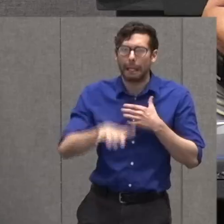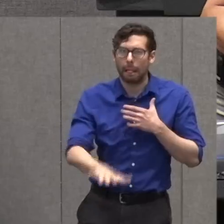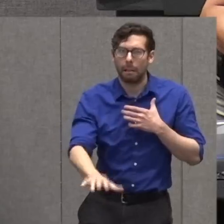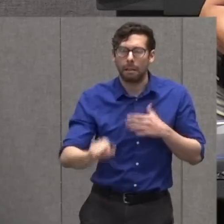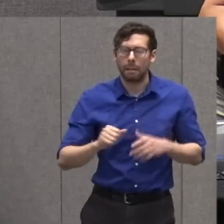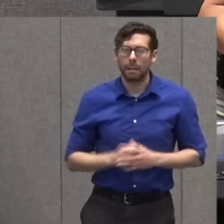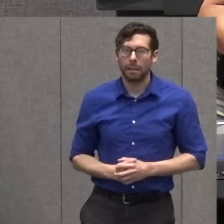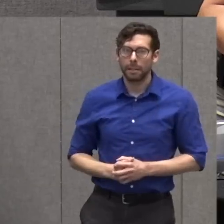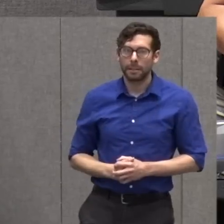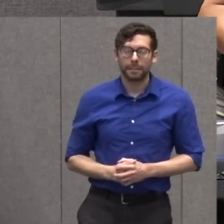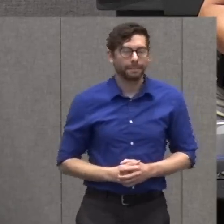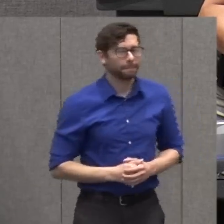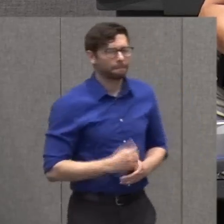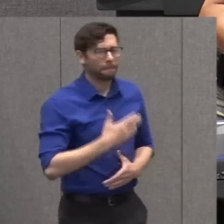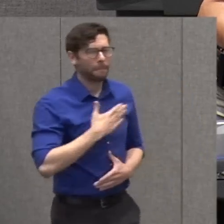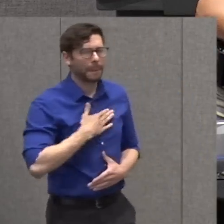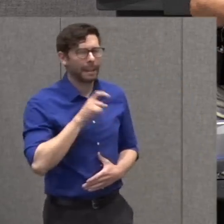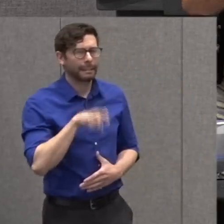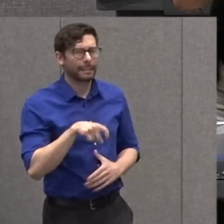Okay.